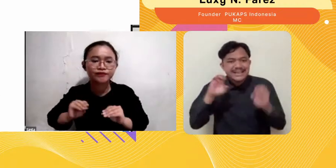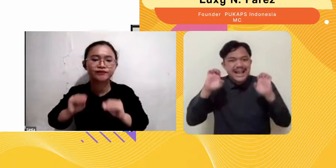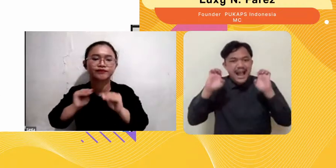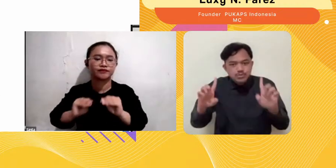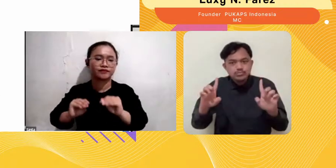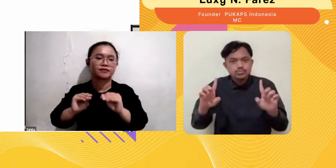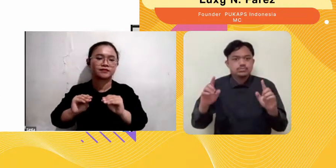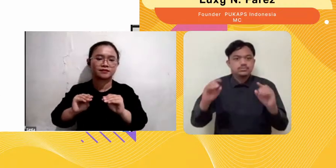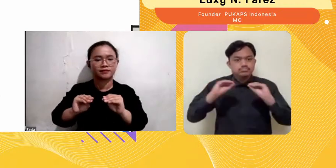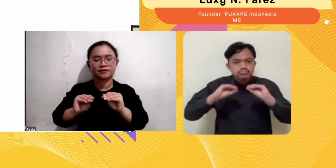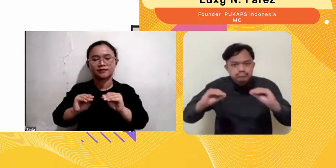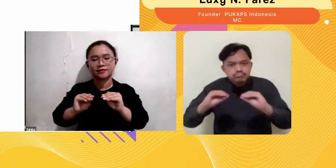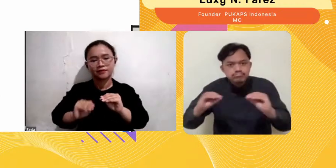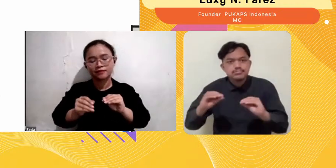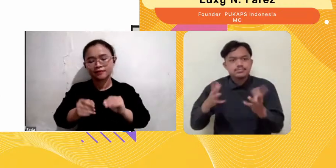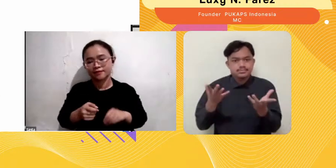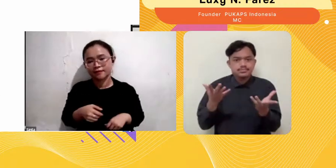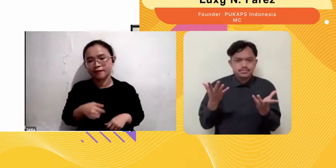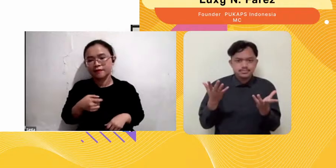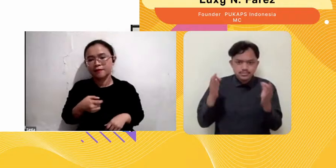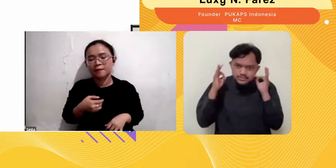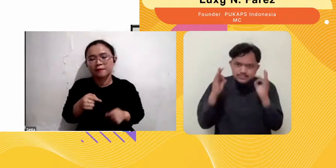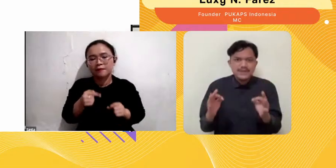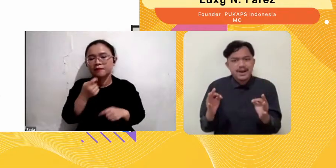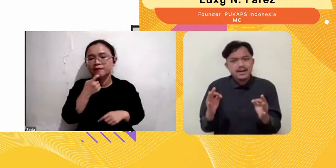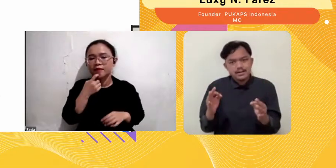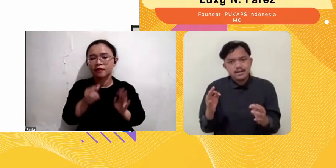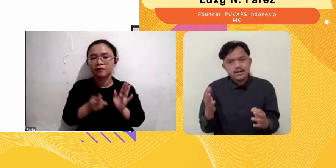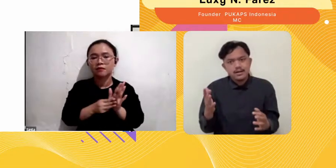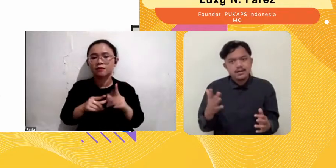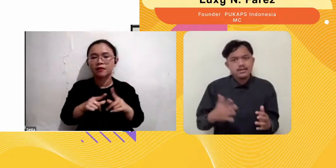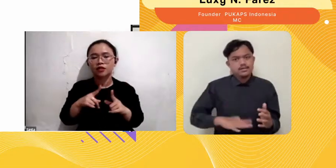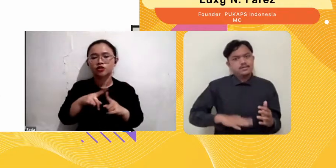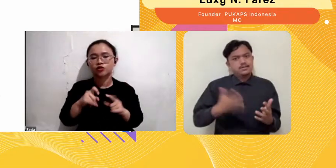sex education should teach masturbation to child?